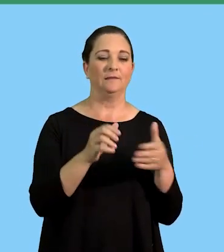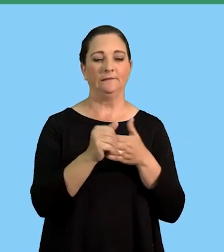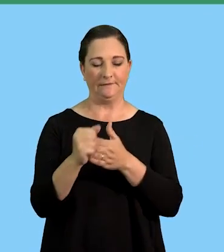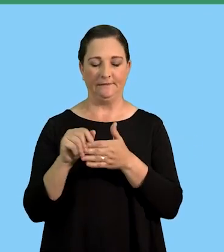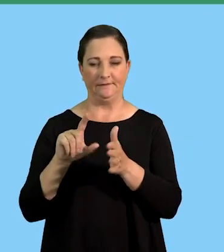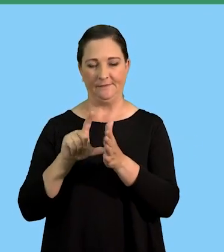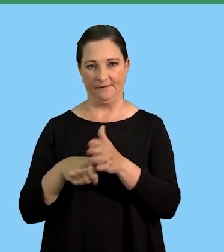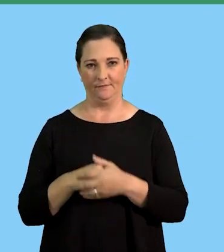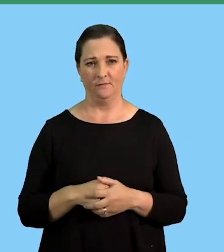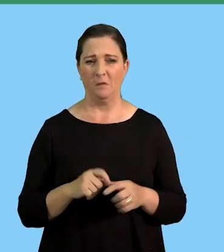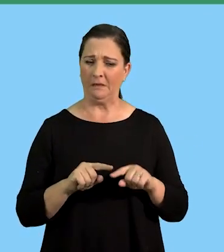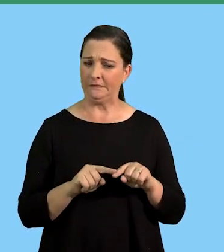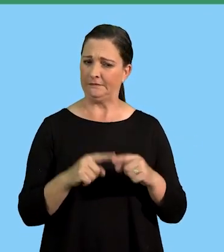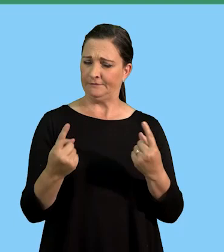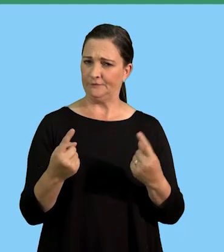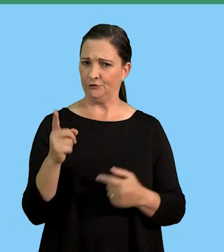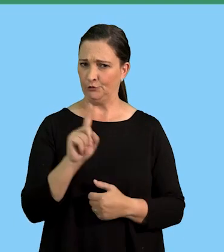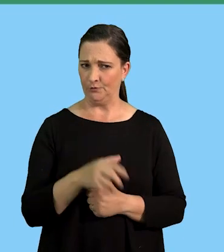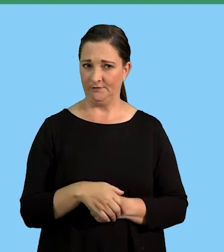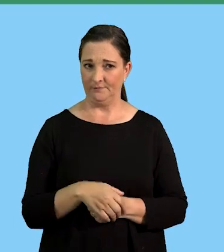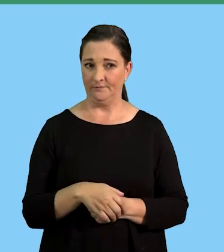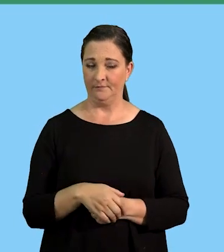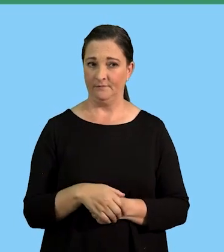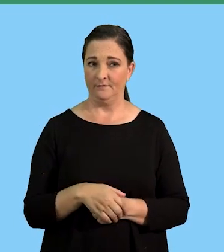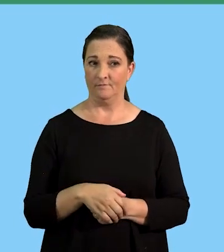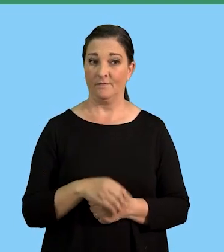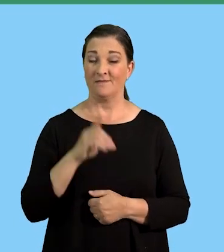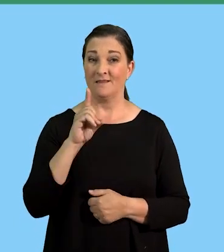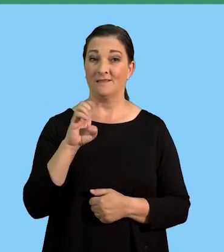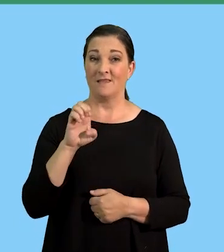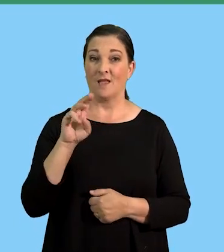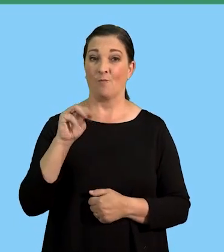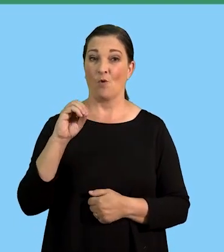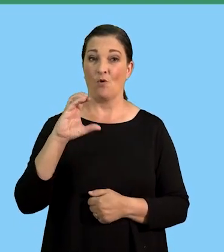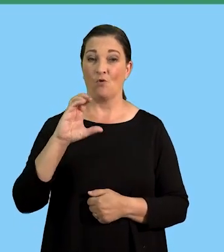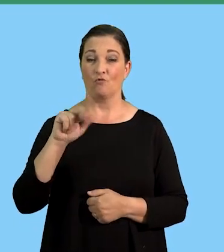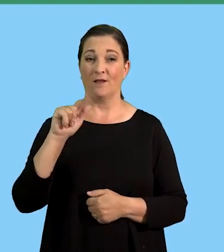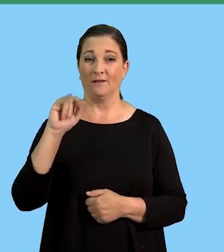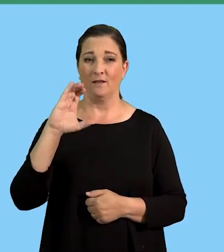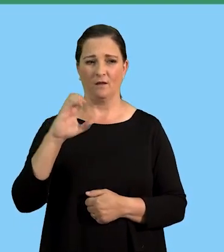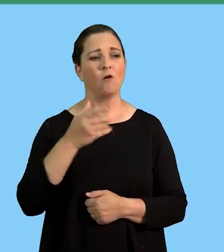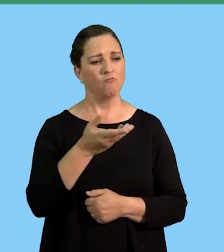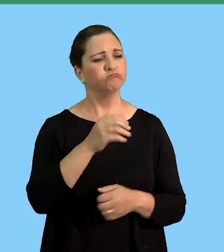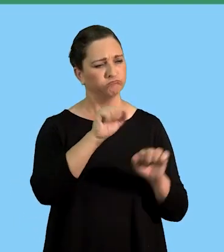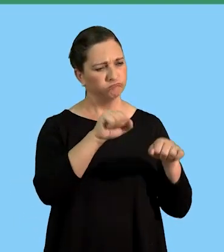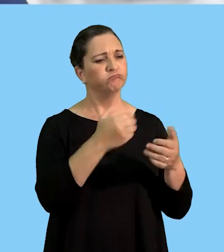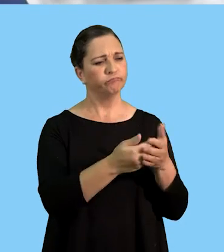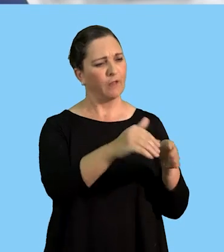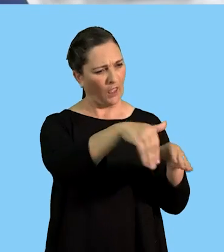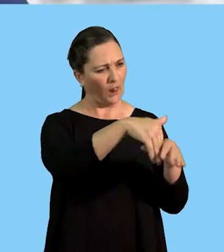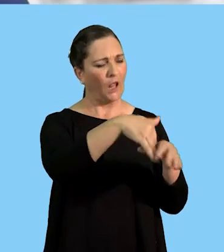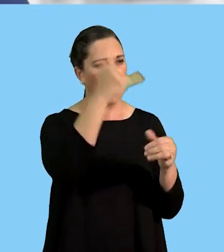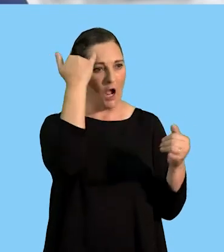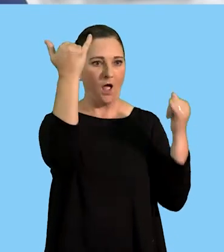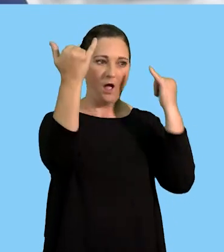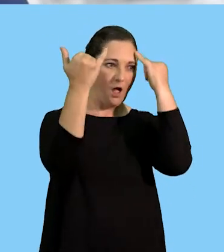Now, the difference between the two is that democratic has to do with allowing employees to contribute ideas.